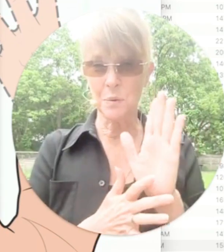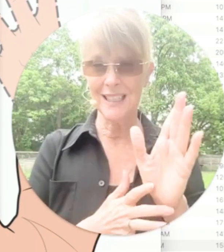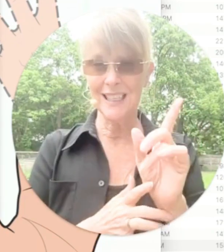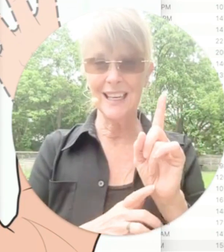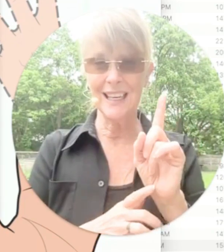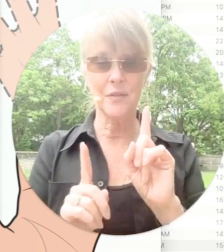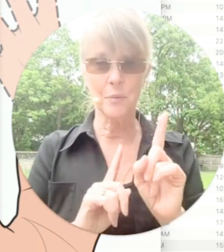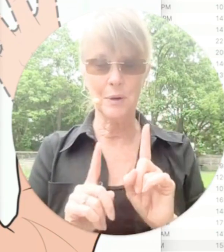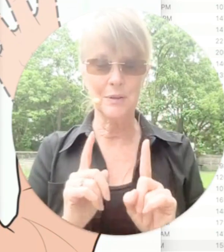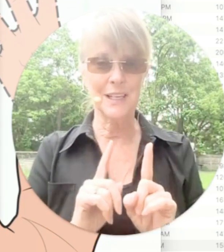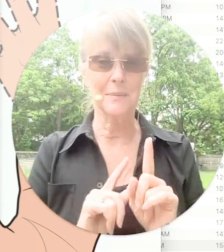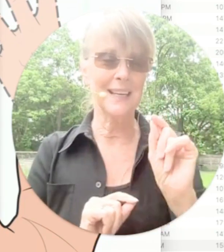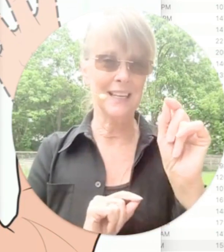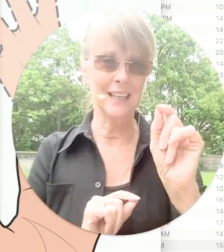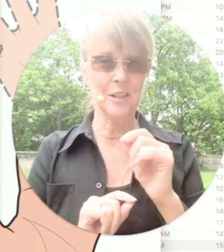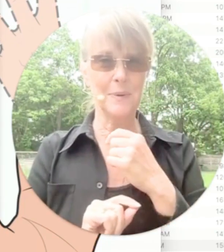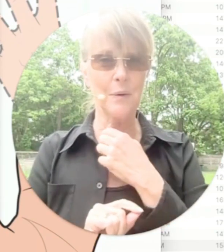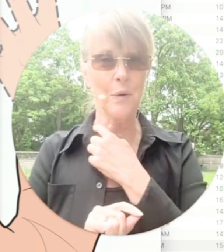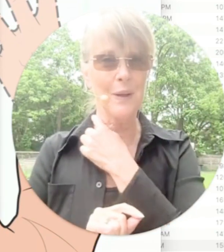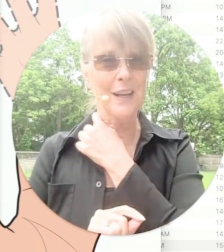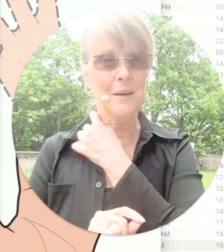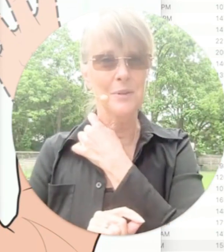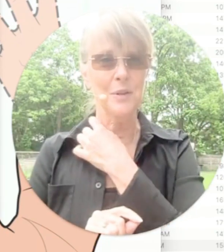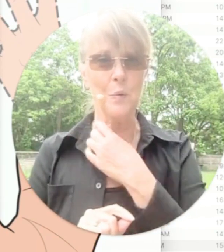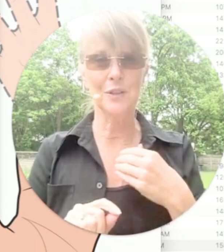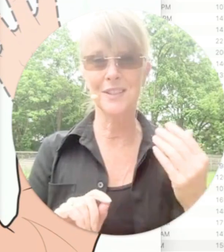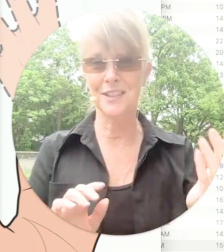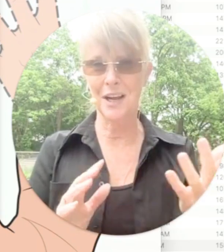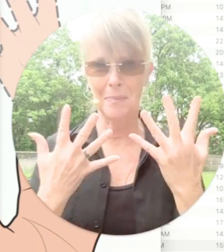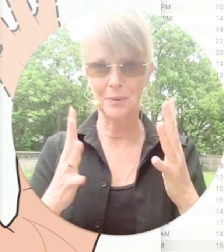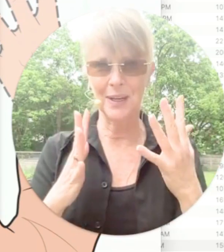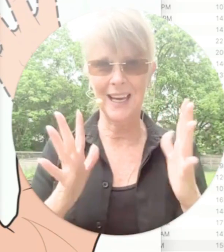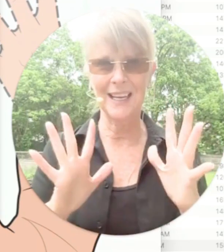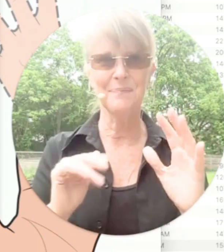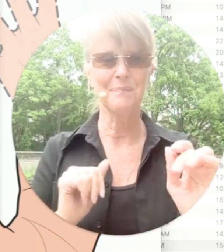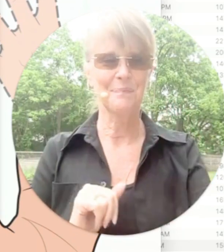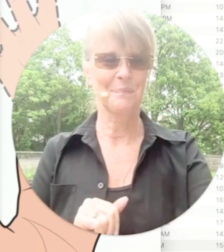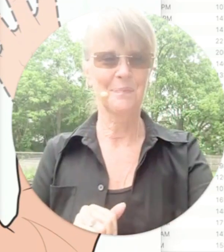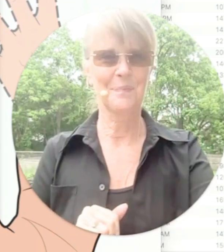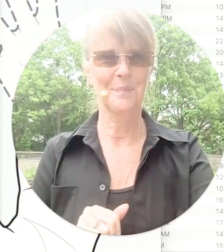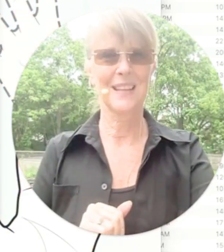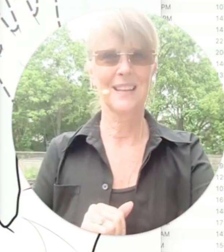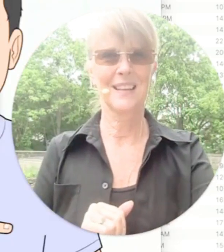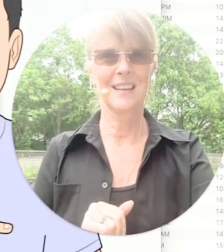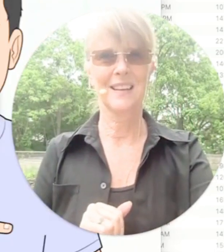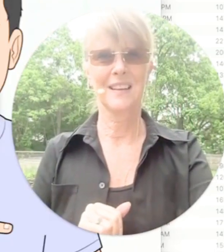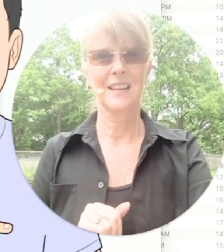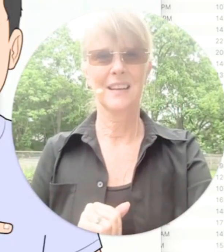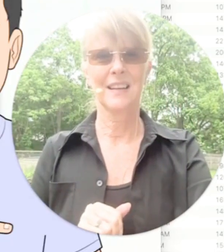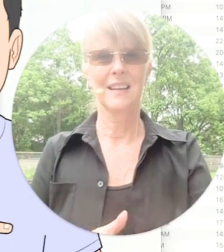this one, and I'll give you a pro tip in a little bit when we come to the word stop, okay?